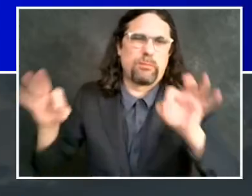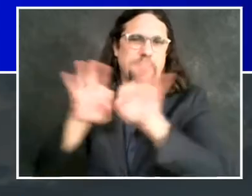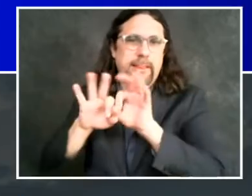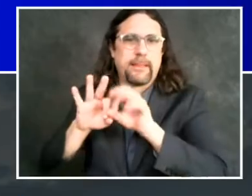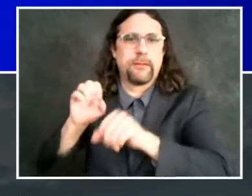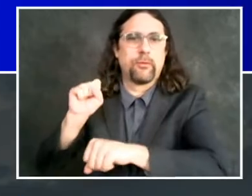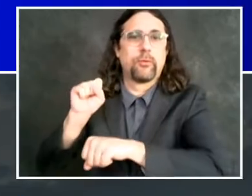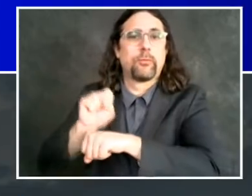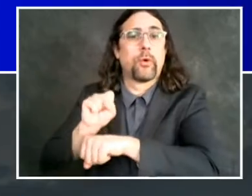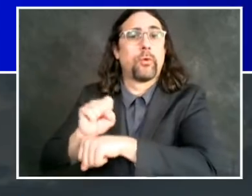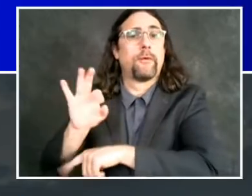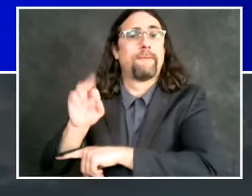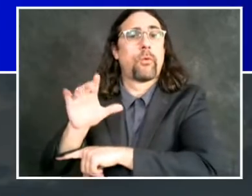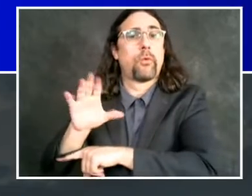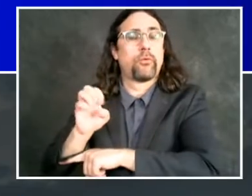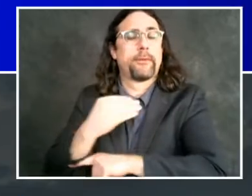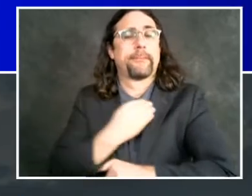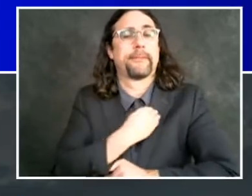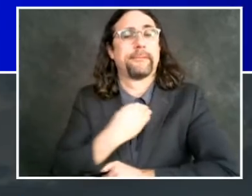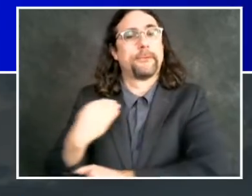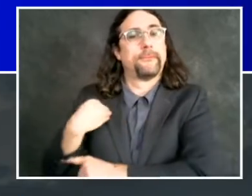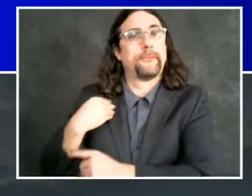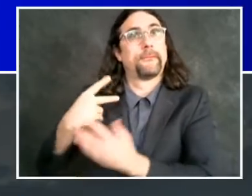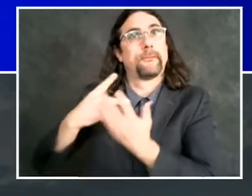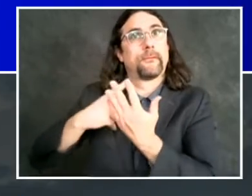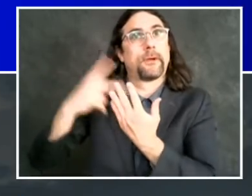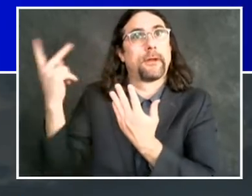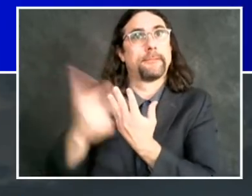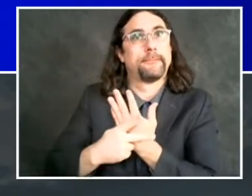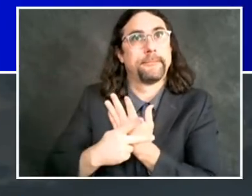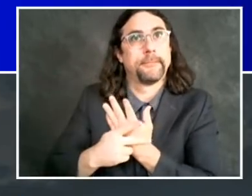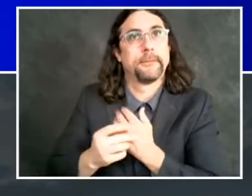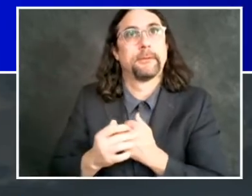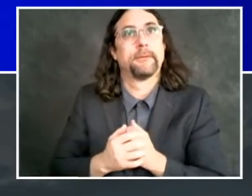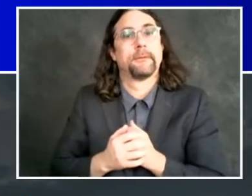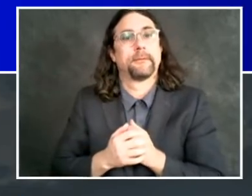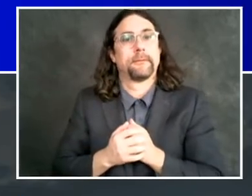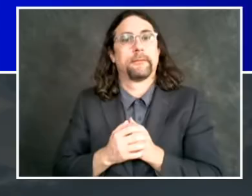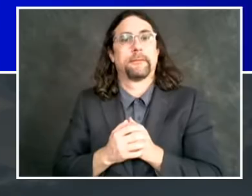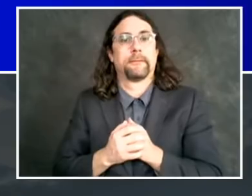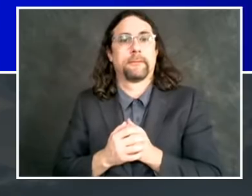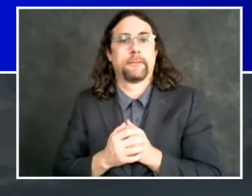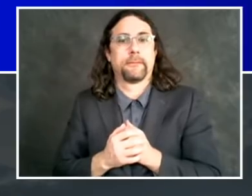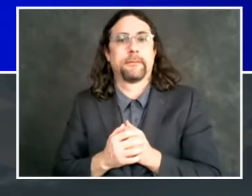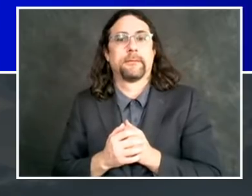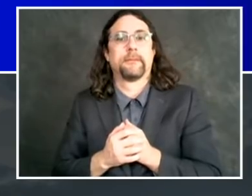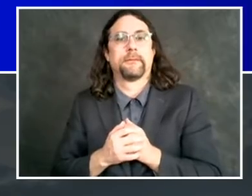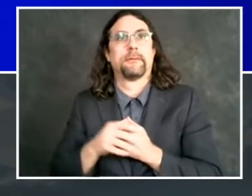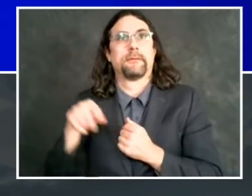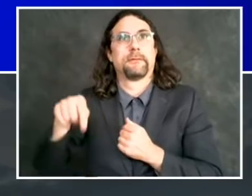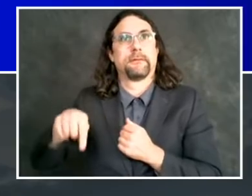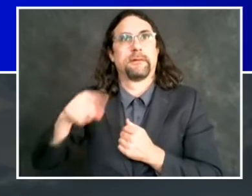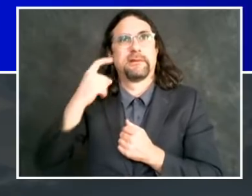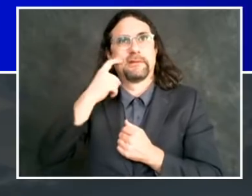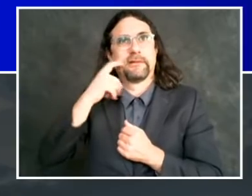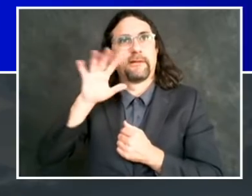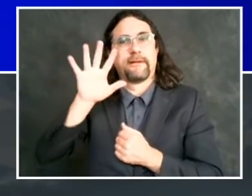and 5,500 of them signed up and took advantage of that and were able to get around using Citi